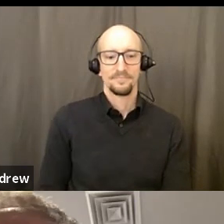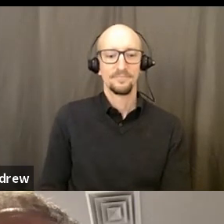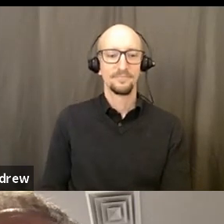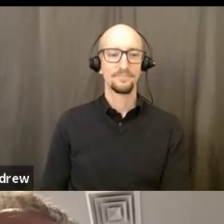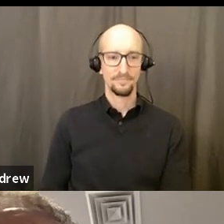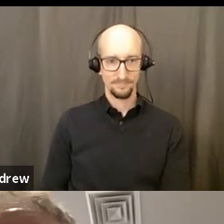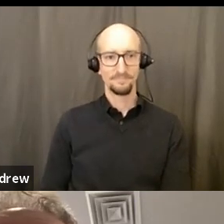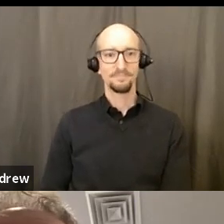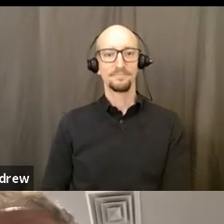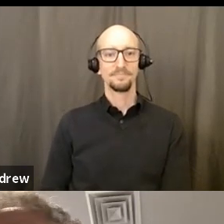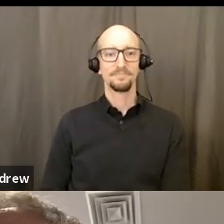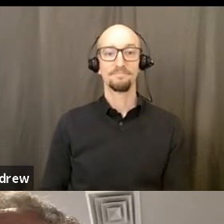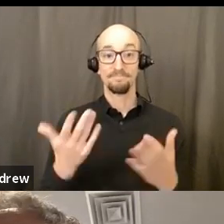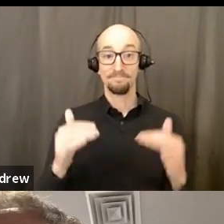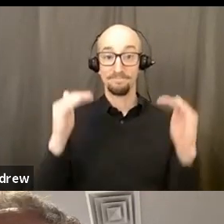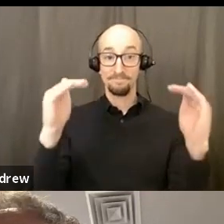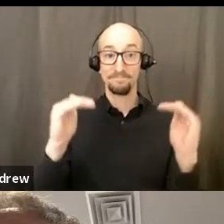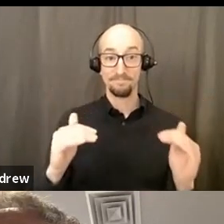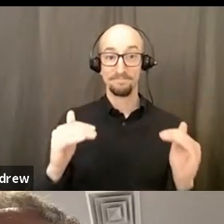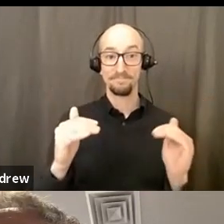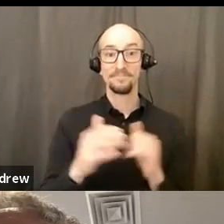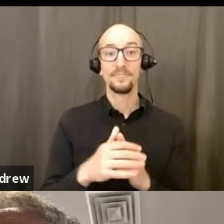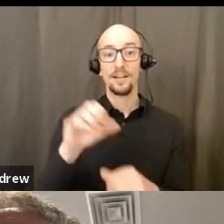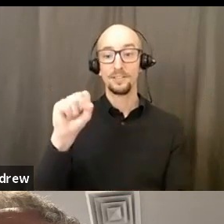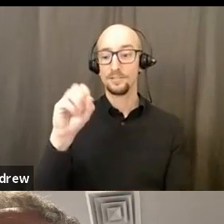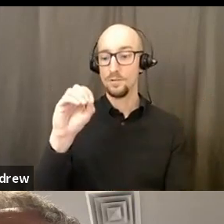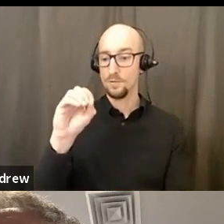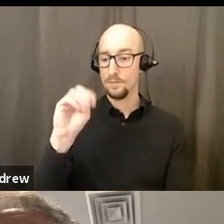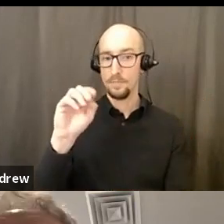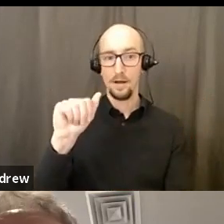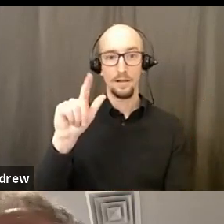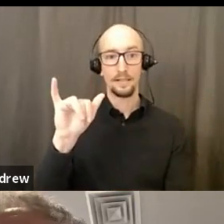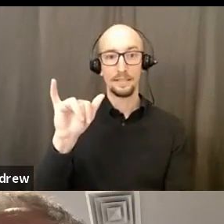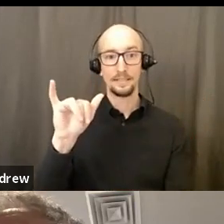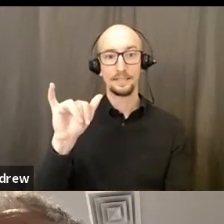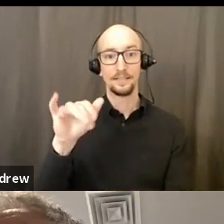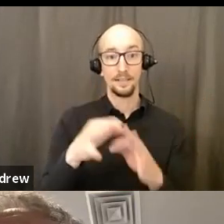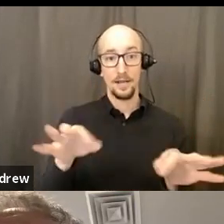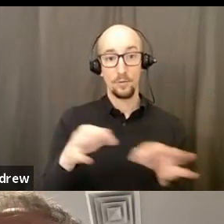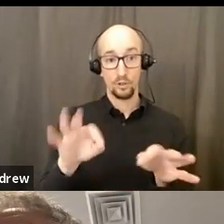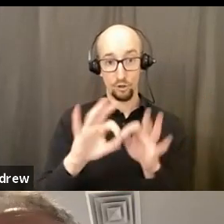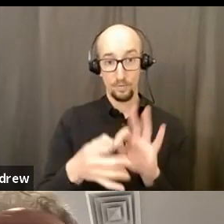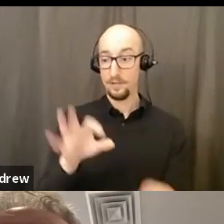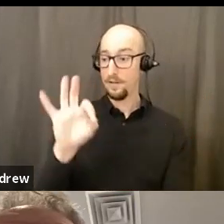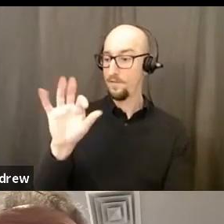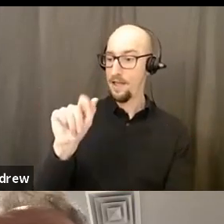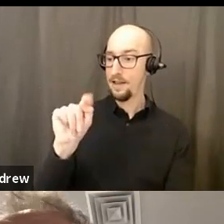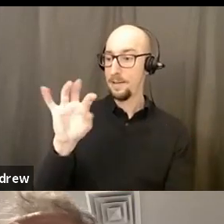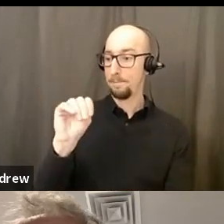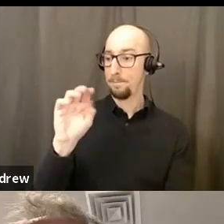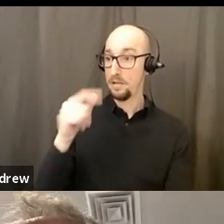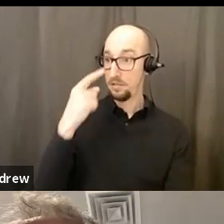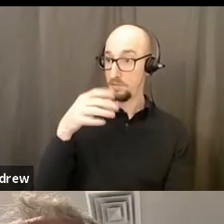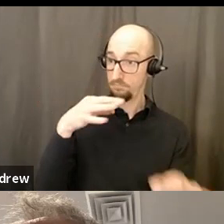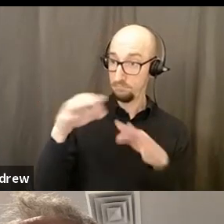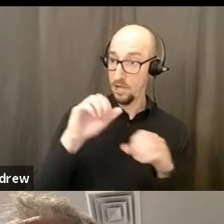Thank you. Thank you. Our Somali interpreter is Fatima Hassan. Please give the Zoom instructions in